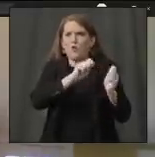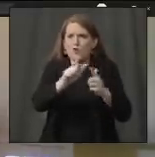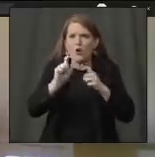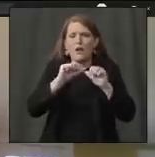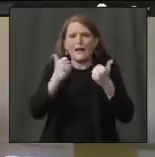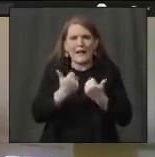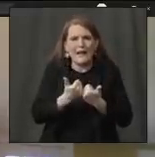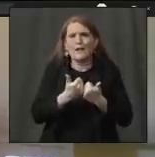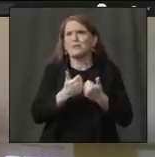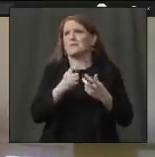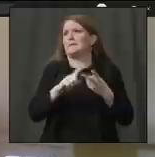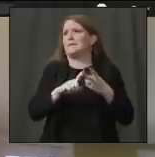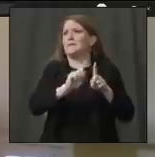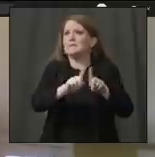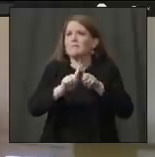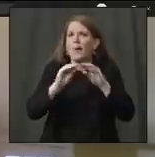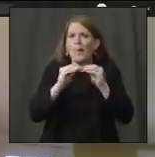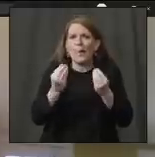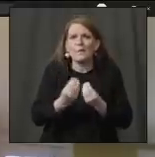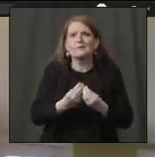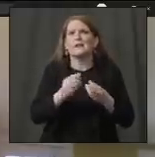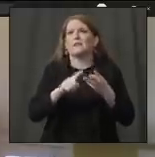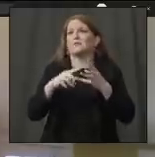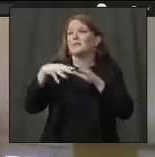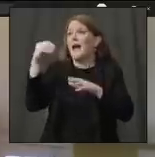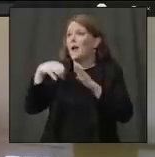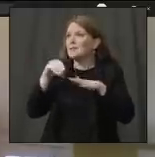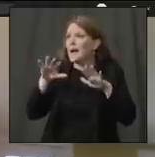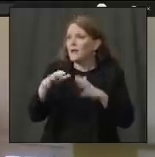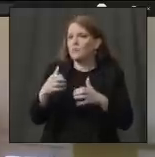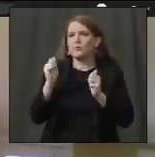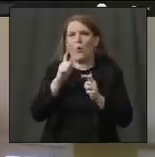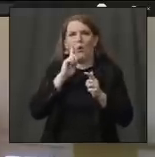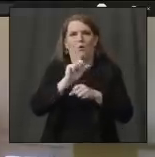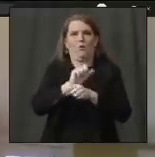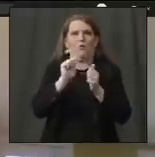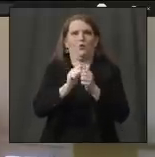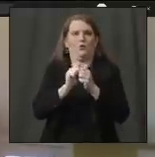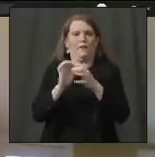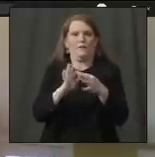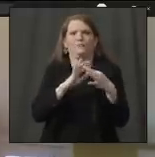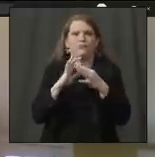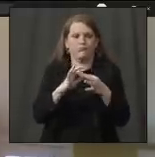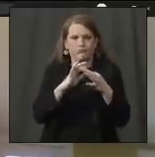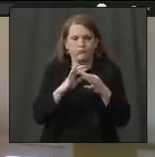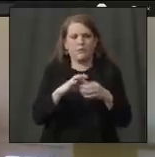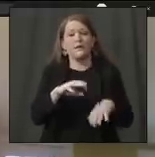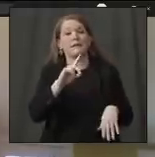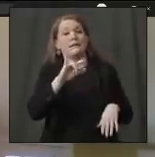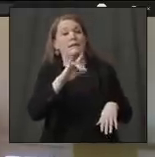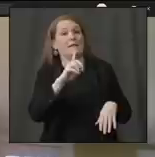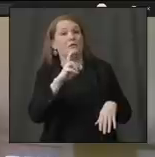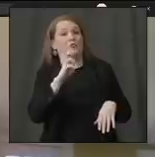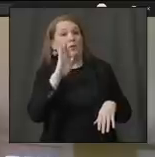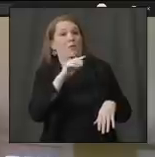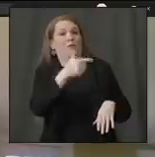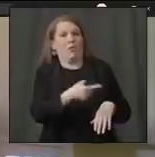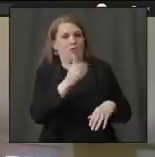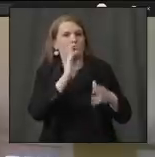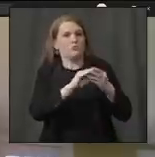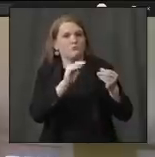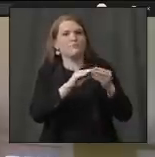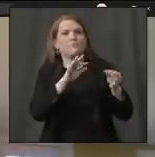partner organizations, and outside groups. And Deirdre is going to speak a little bit about some of the efforts that have already happened that will